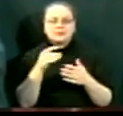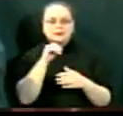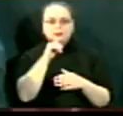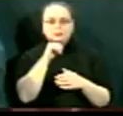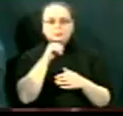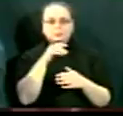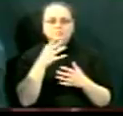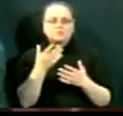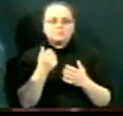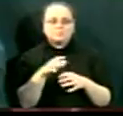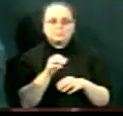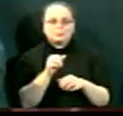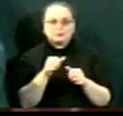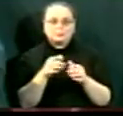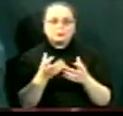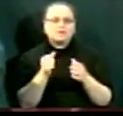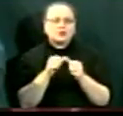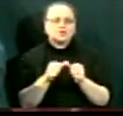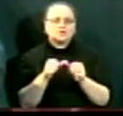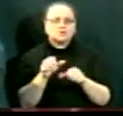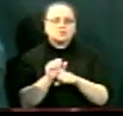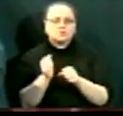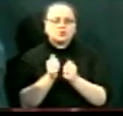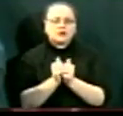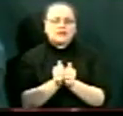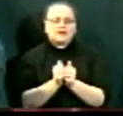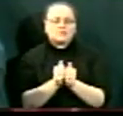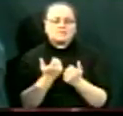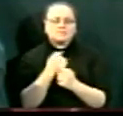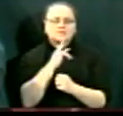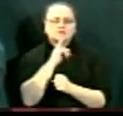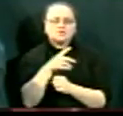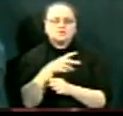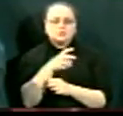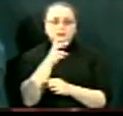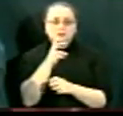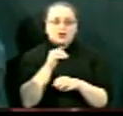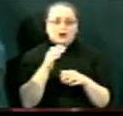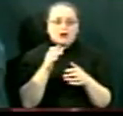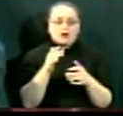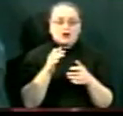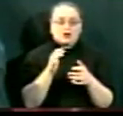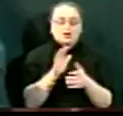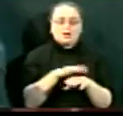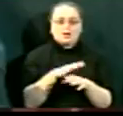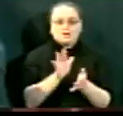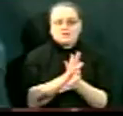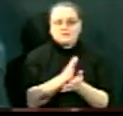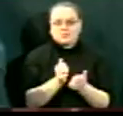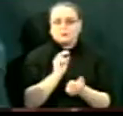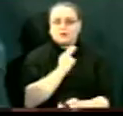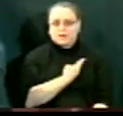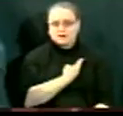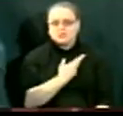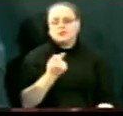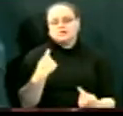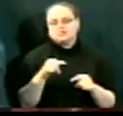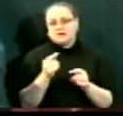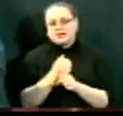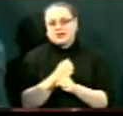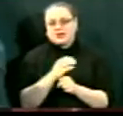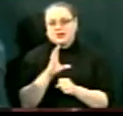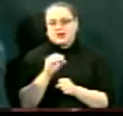work together, continue to work together to make sure that we're strengthening this piece with us and trying to get